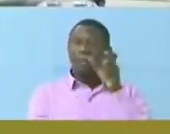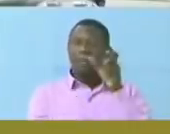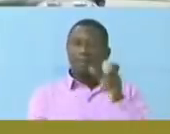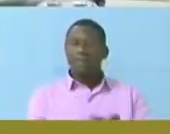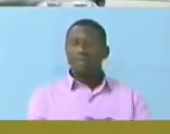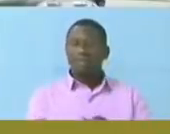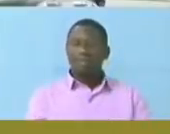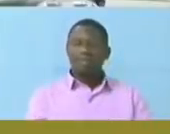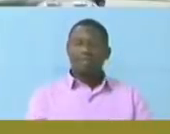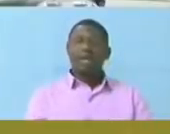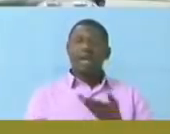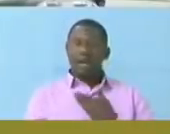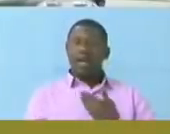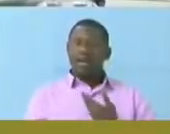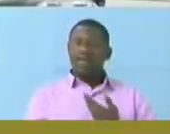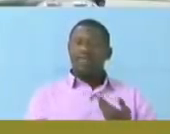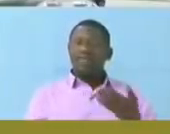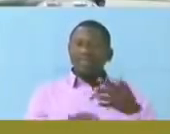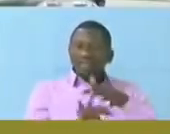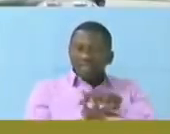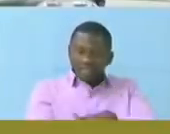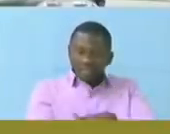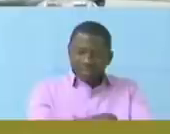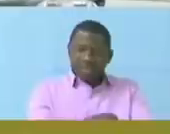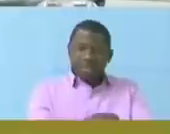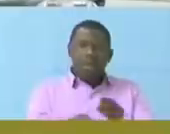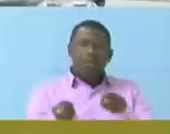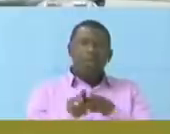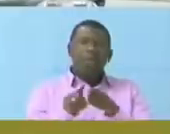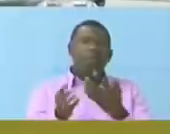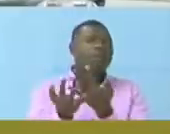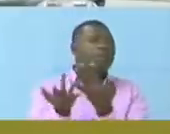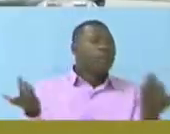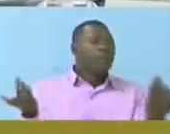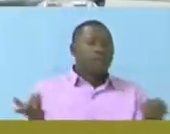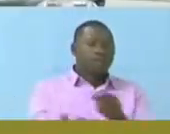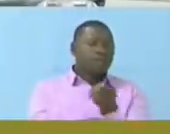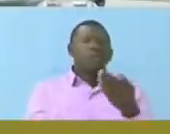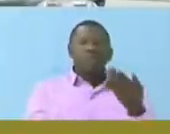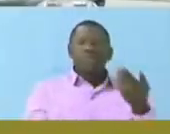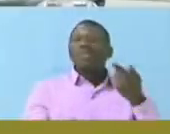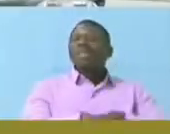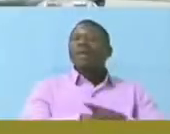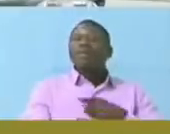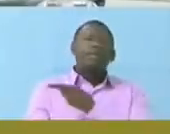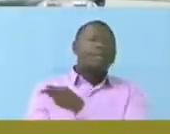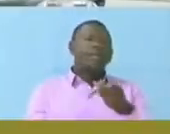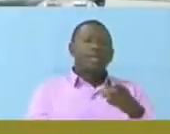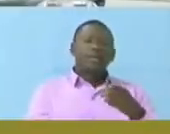And I have interaction with several of them during their training. I